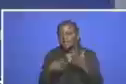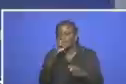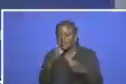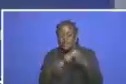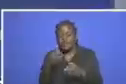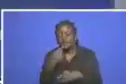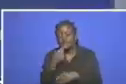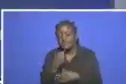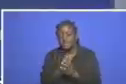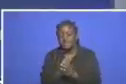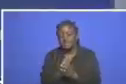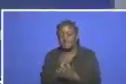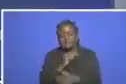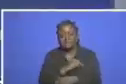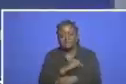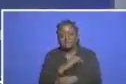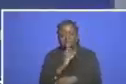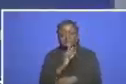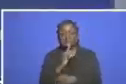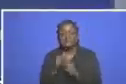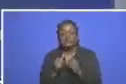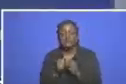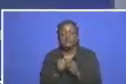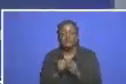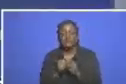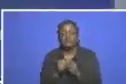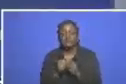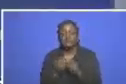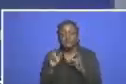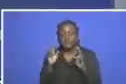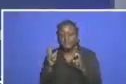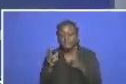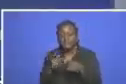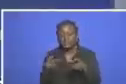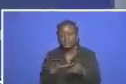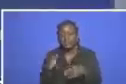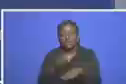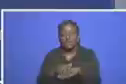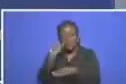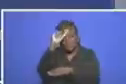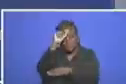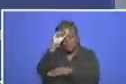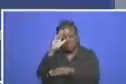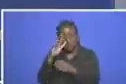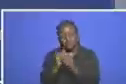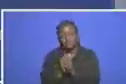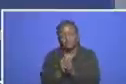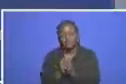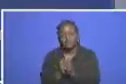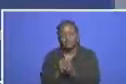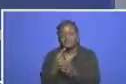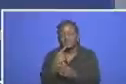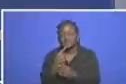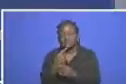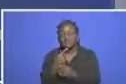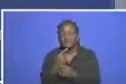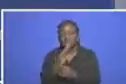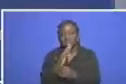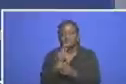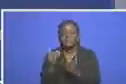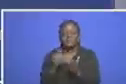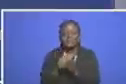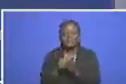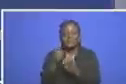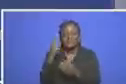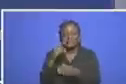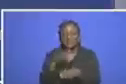Minister Mitchell also addressed the Bahamas' stance on Cuba, as expressed by Prime Minister Davis yesterday, as he repeated a call for the U.S.